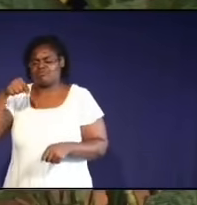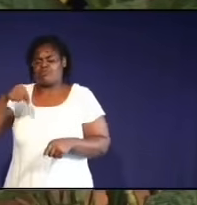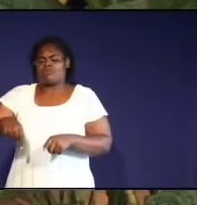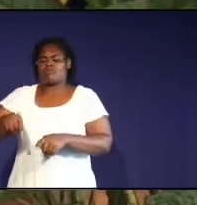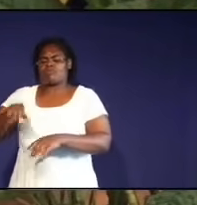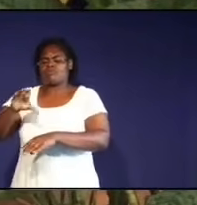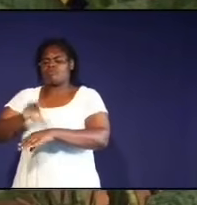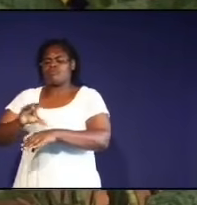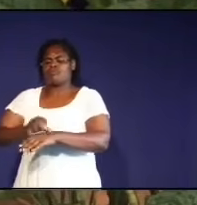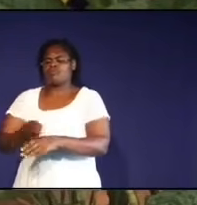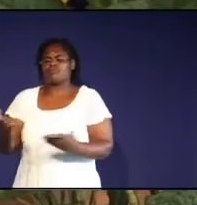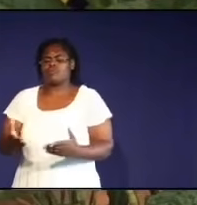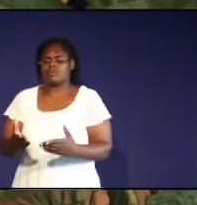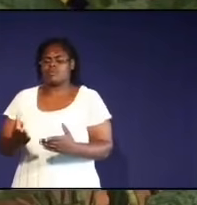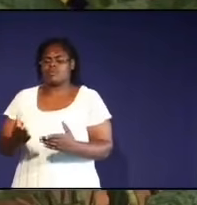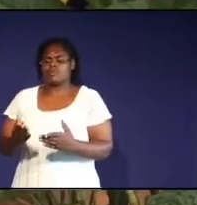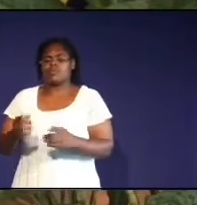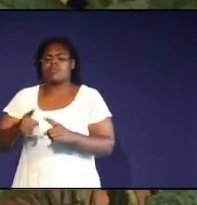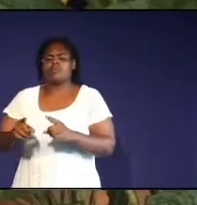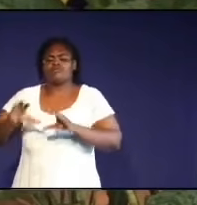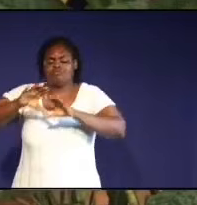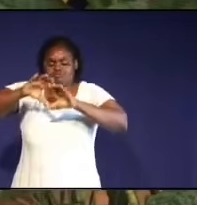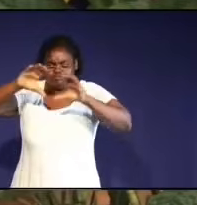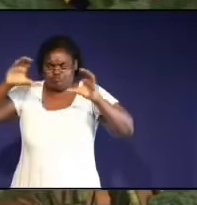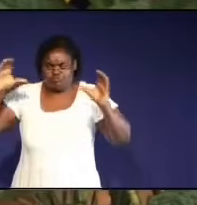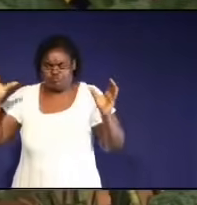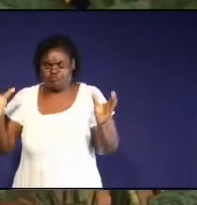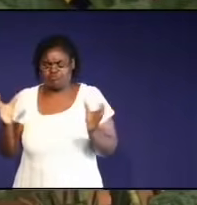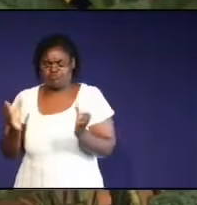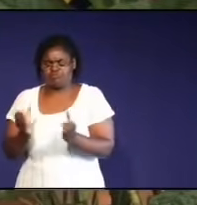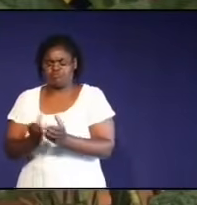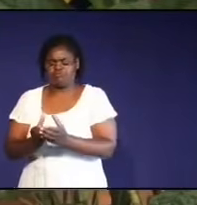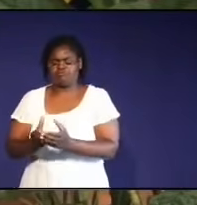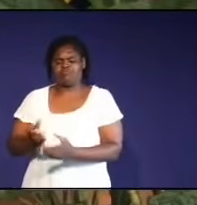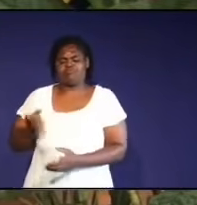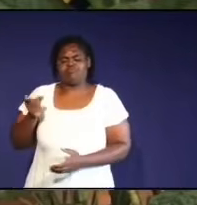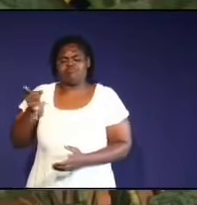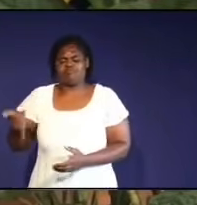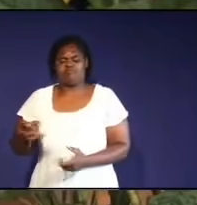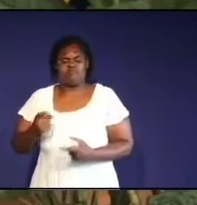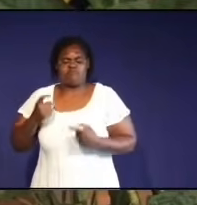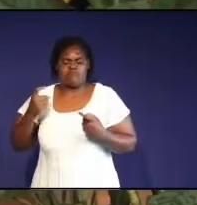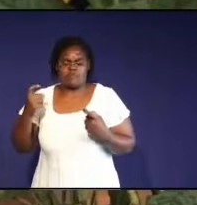world. I'm only a wretched lump of sinful clay.